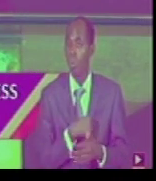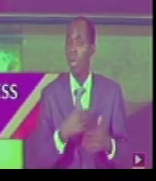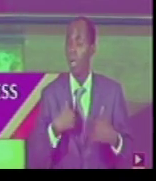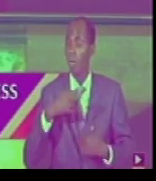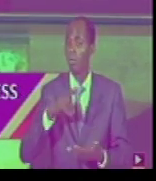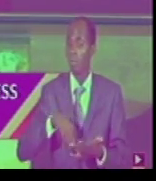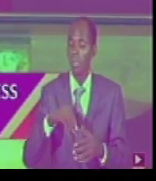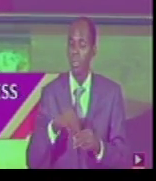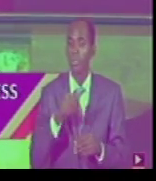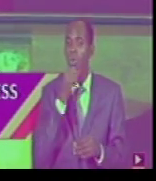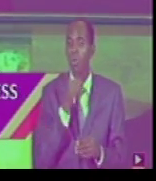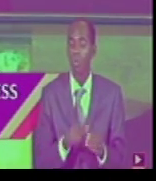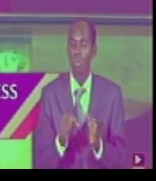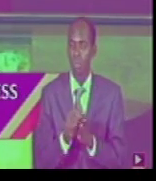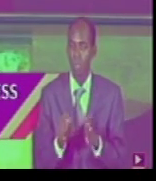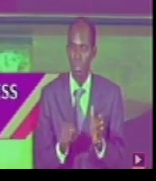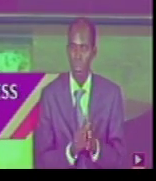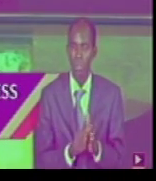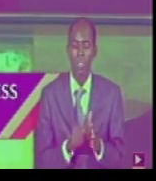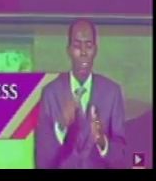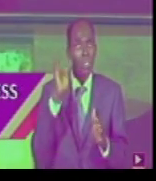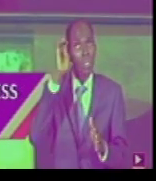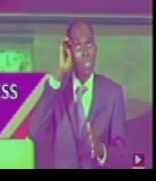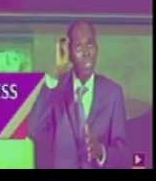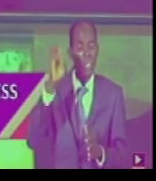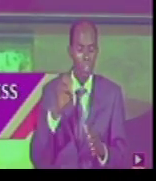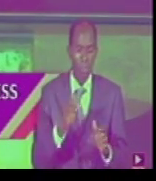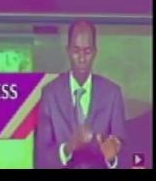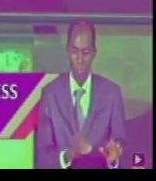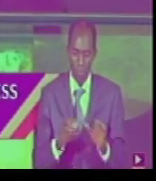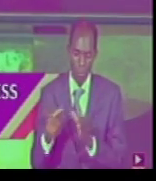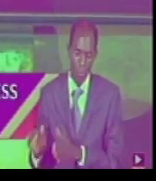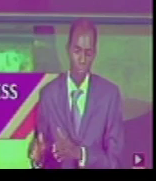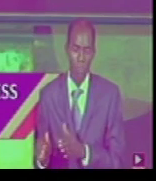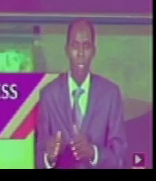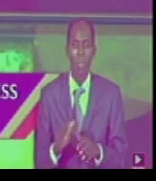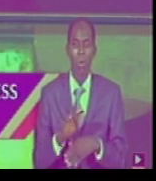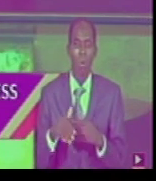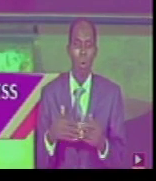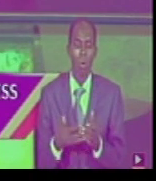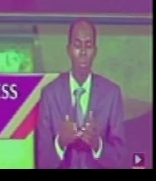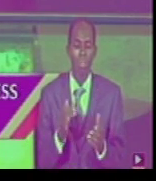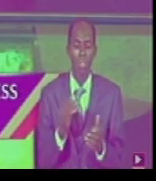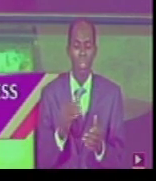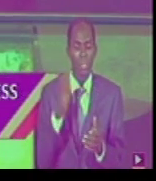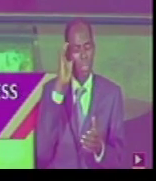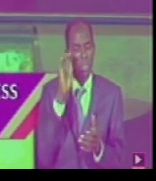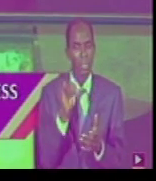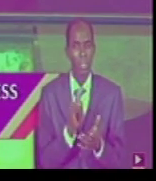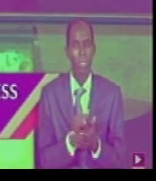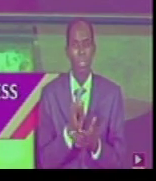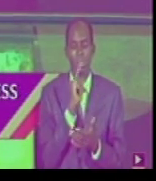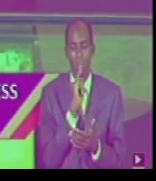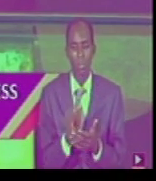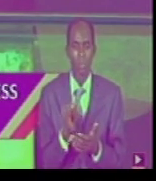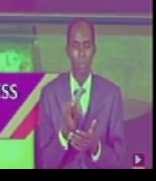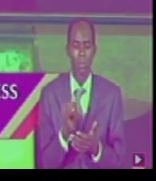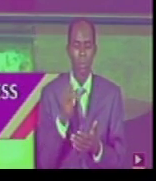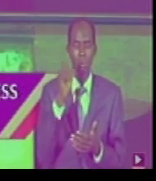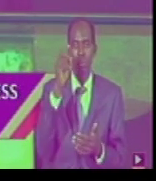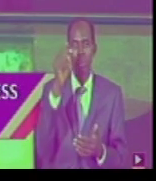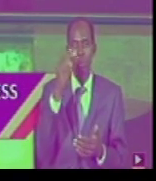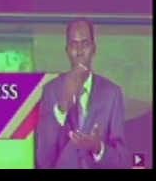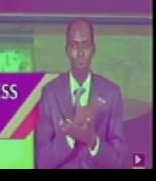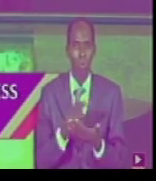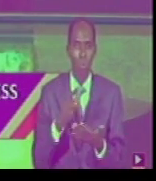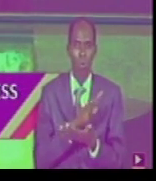set apart him that is godly for himself. And now New Testament, Revelation chapter 4, verse